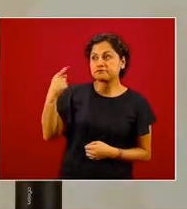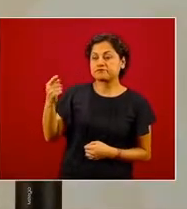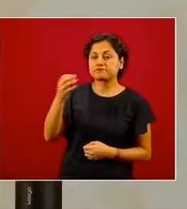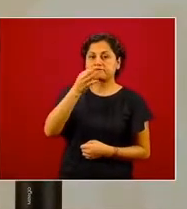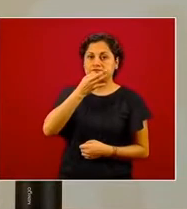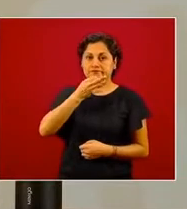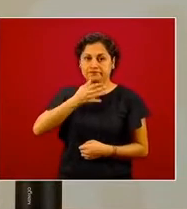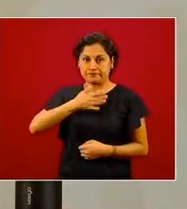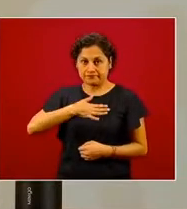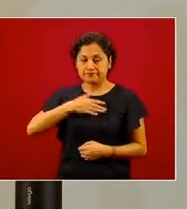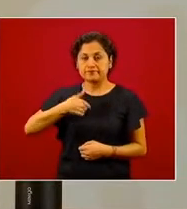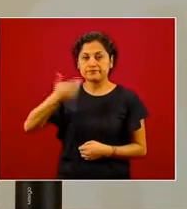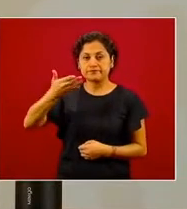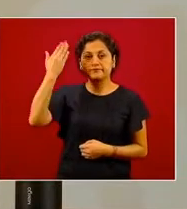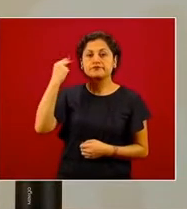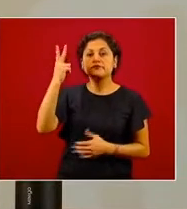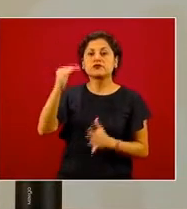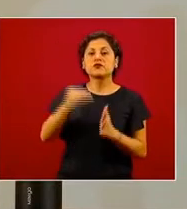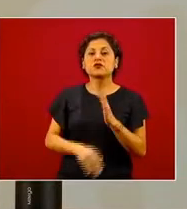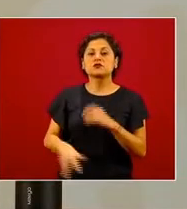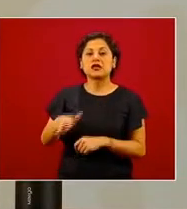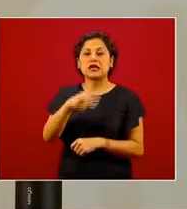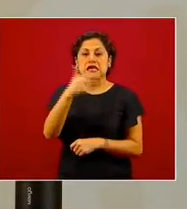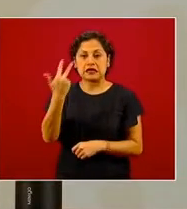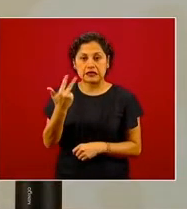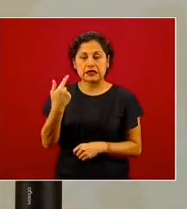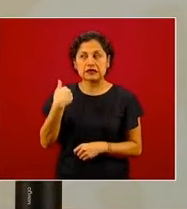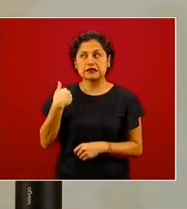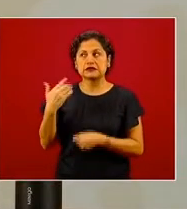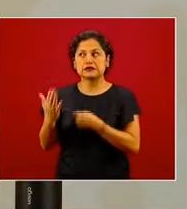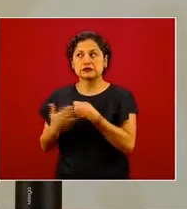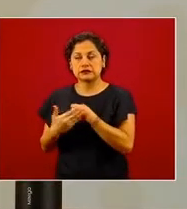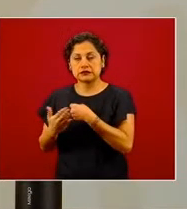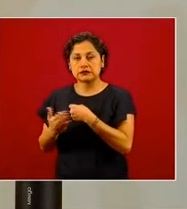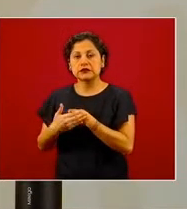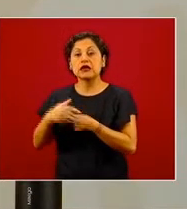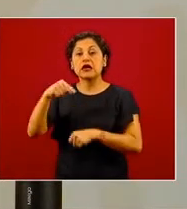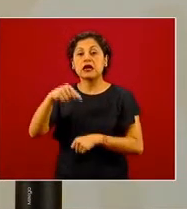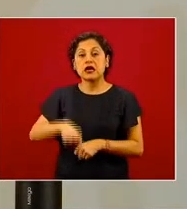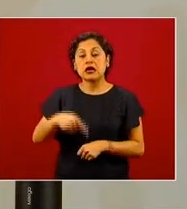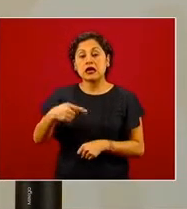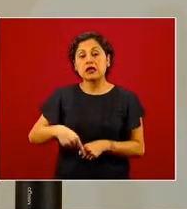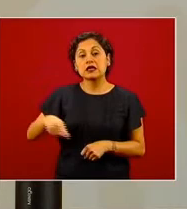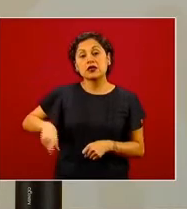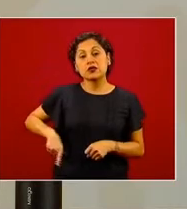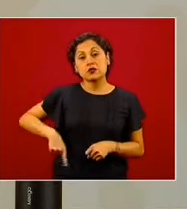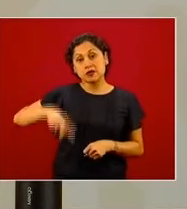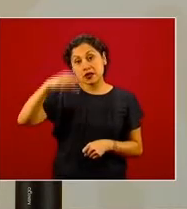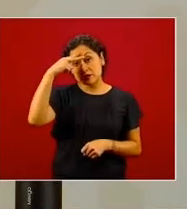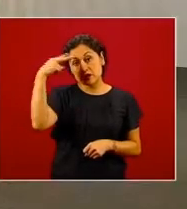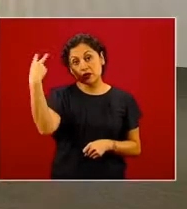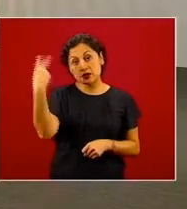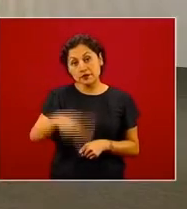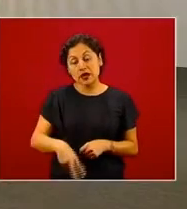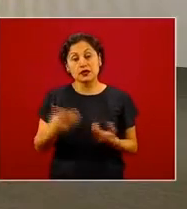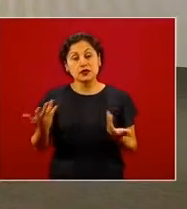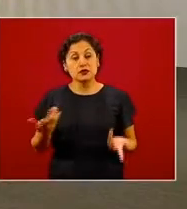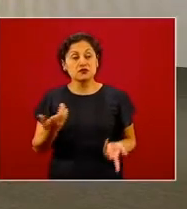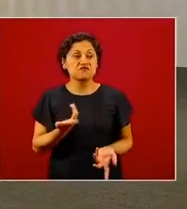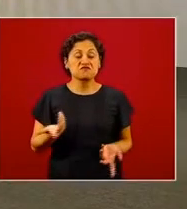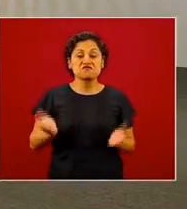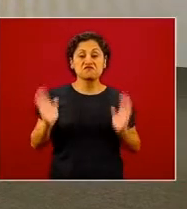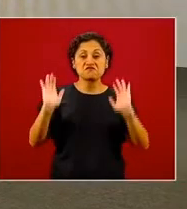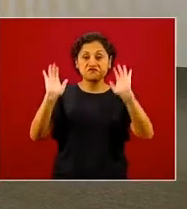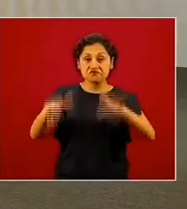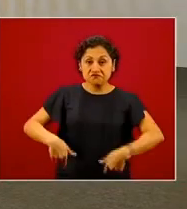be considered for that in 2013 when the government of Mexico was asked, but there